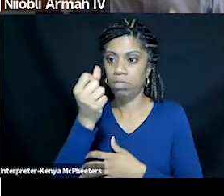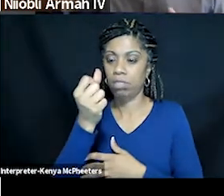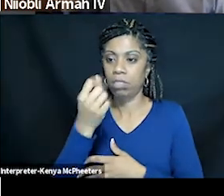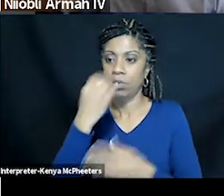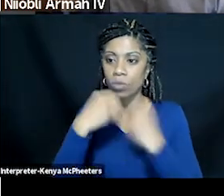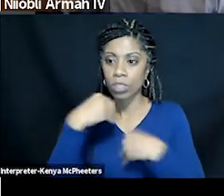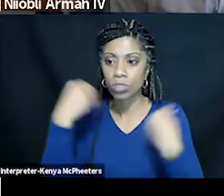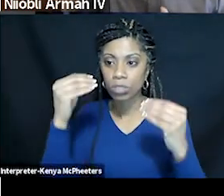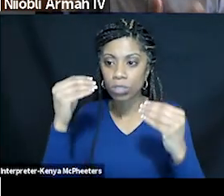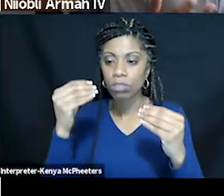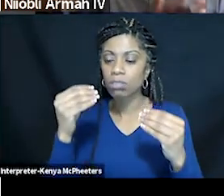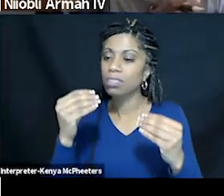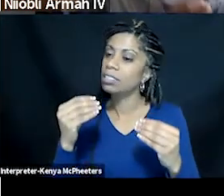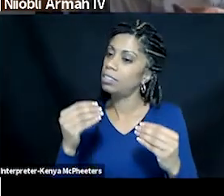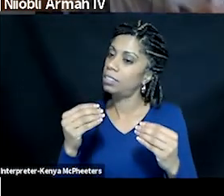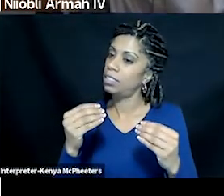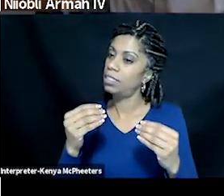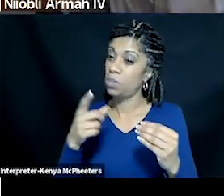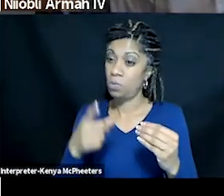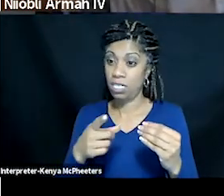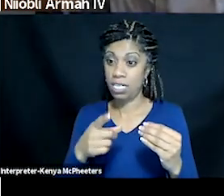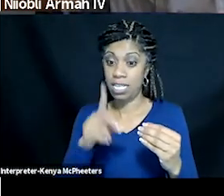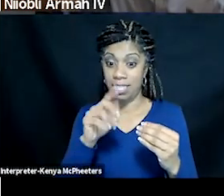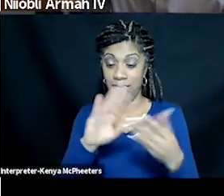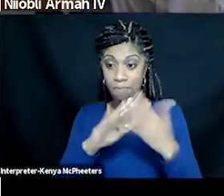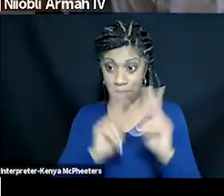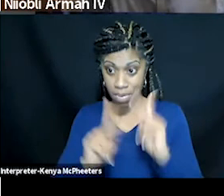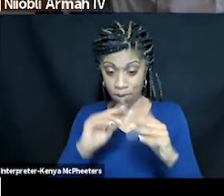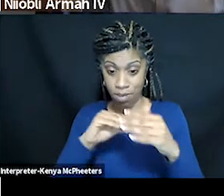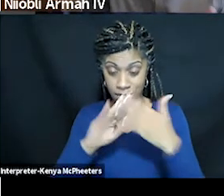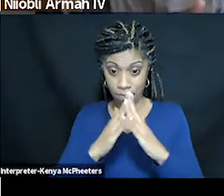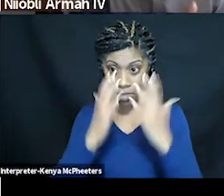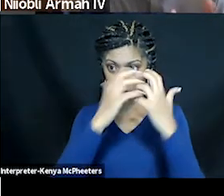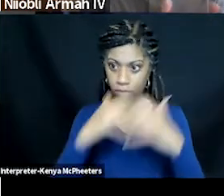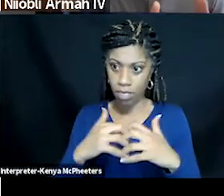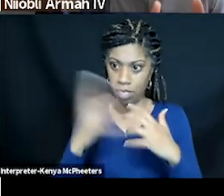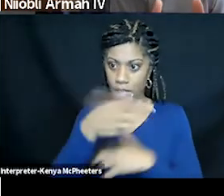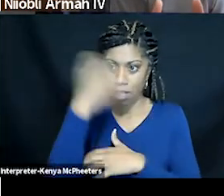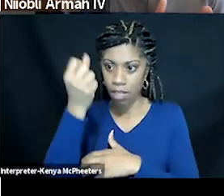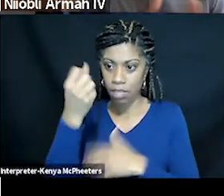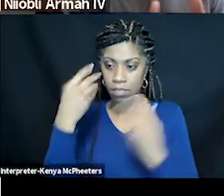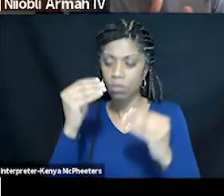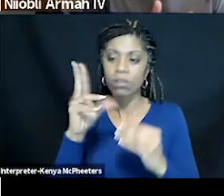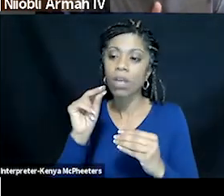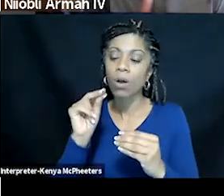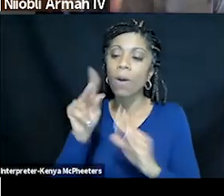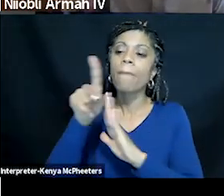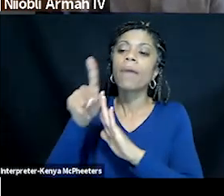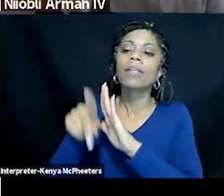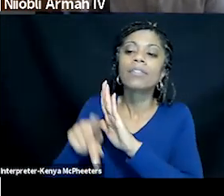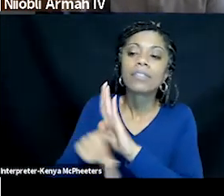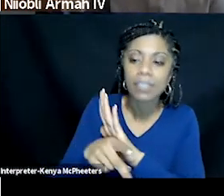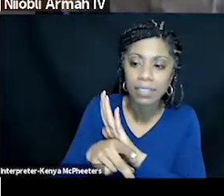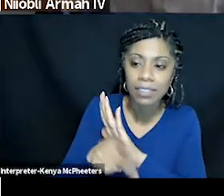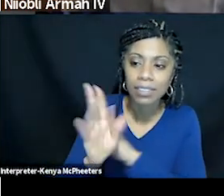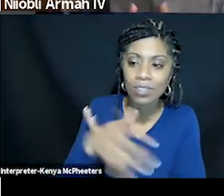meet the people halfway there in showing that we understand the impact that's had. And I think this is a disconnect that's happening